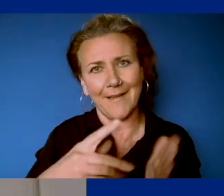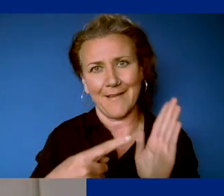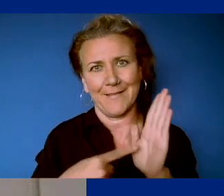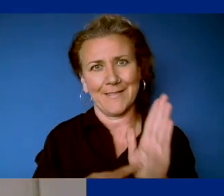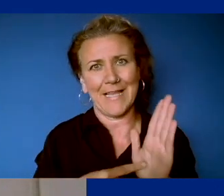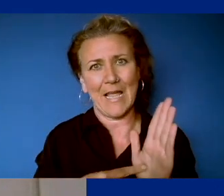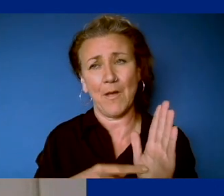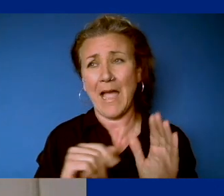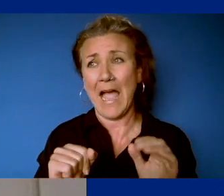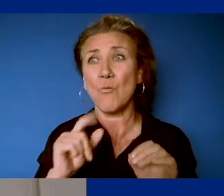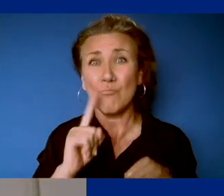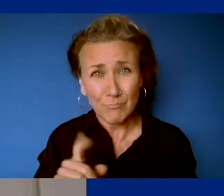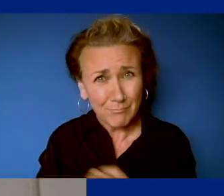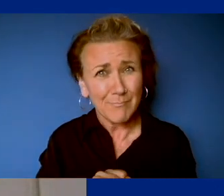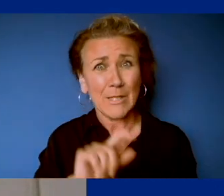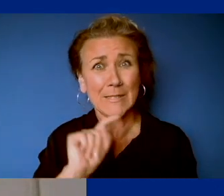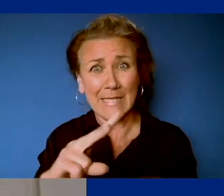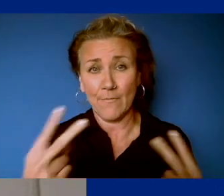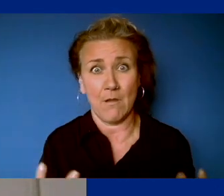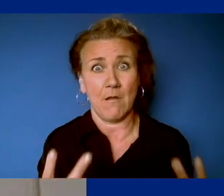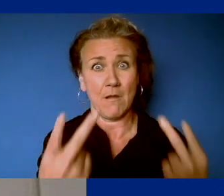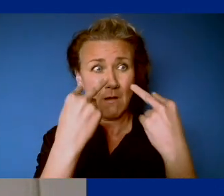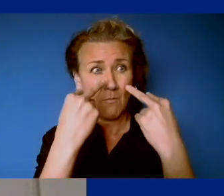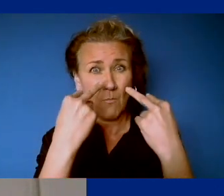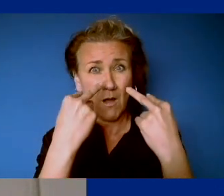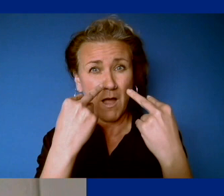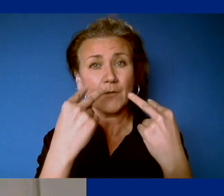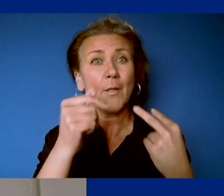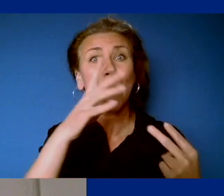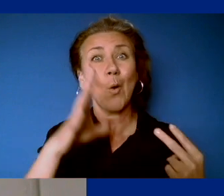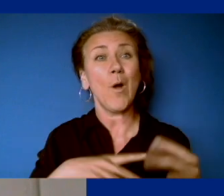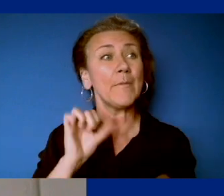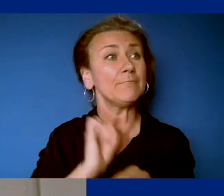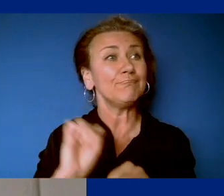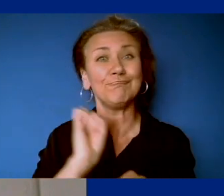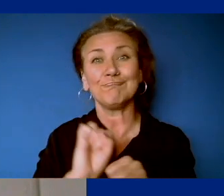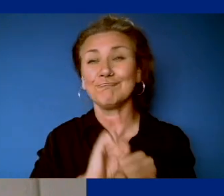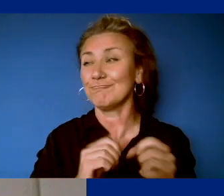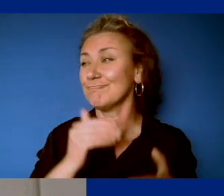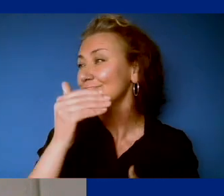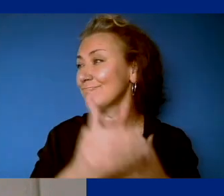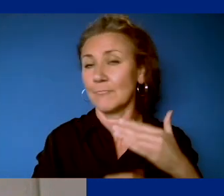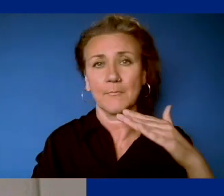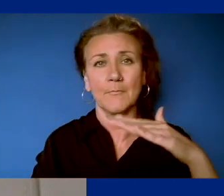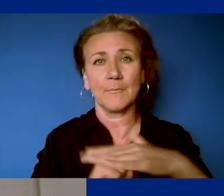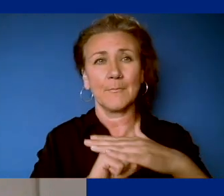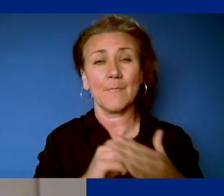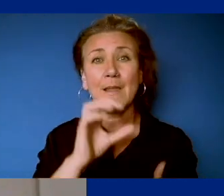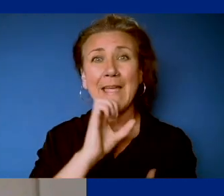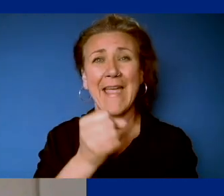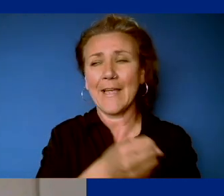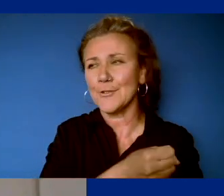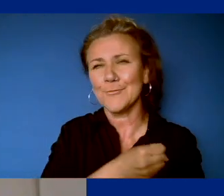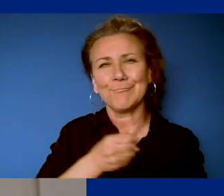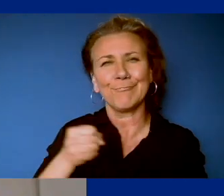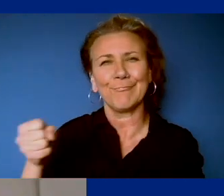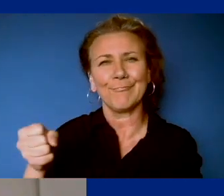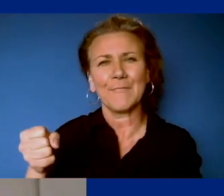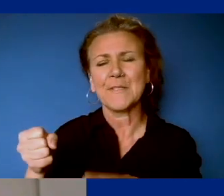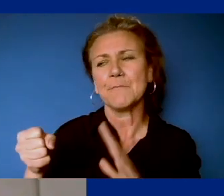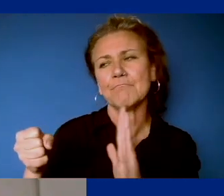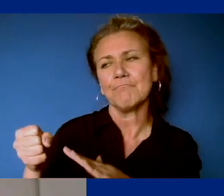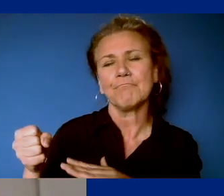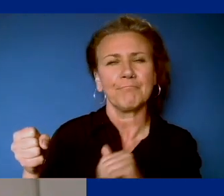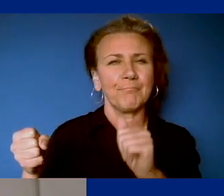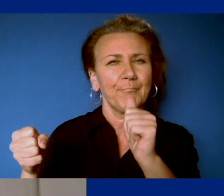another example of how the public can literally watch as a woman working in TV news hits a certain age and is taken out